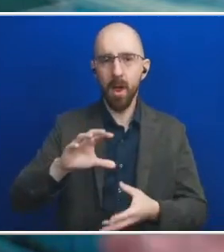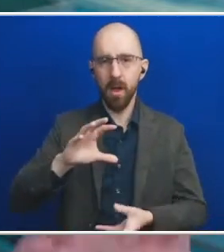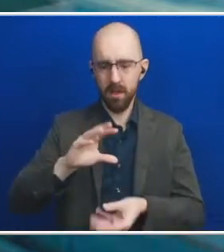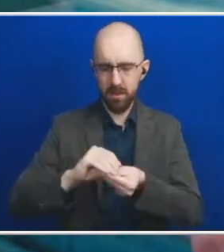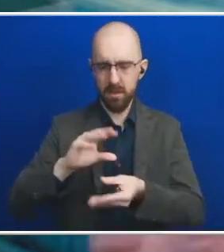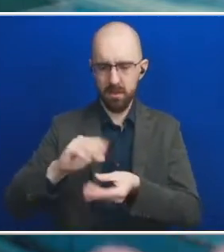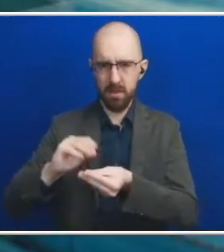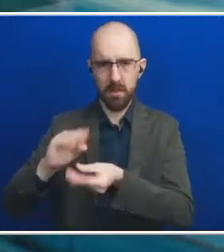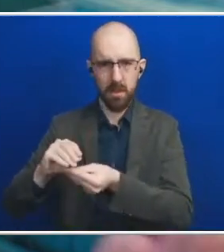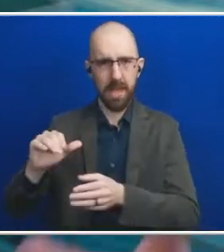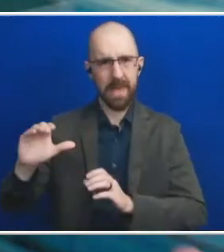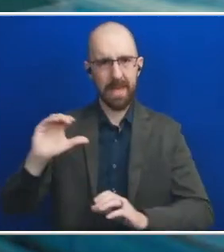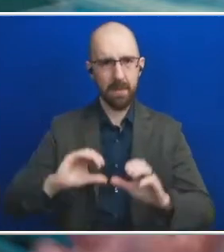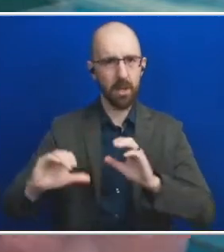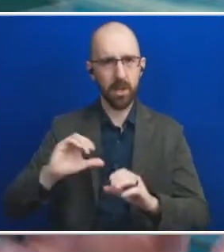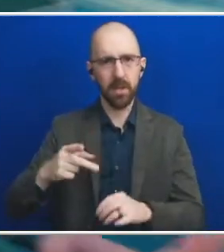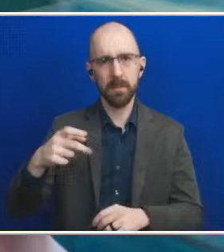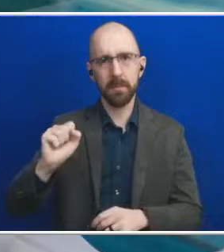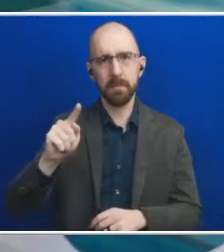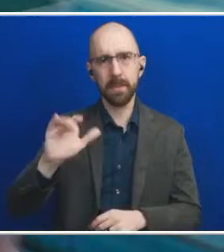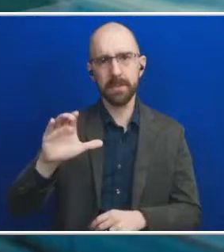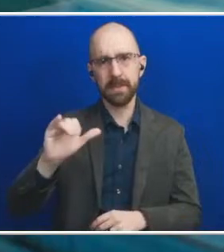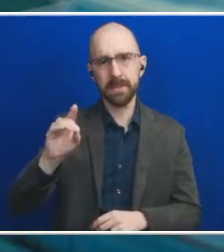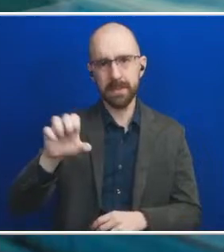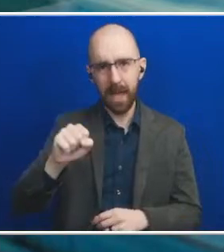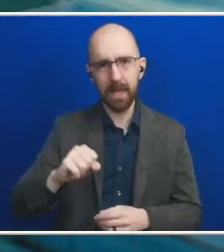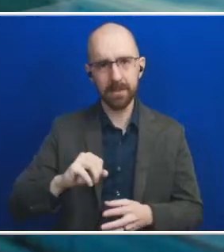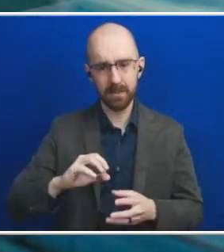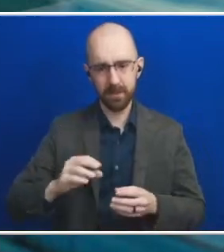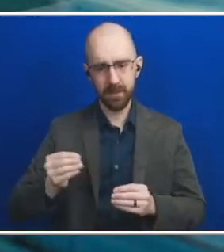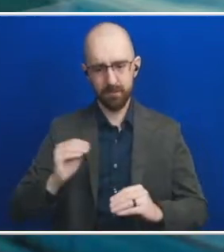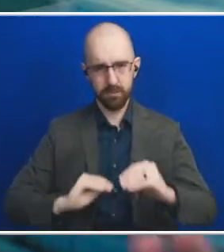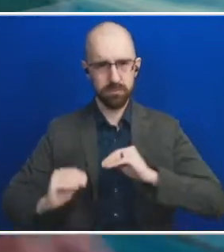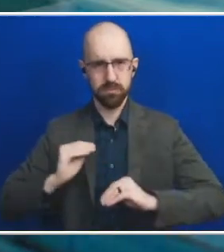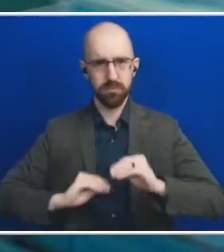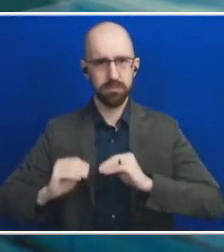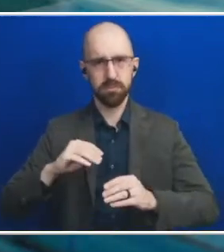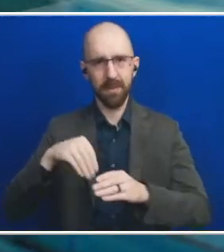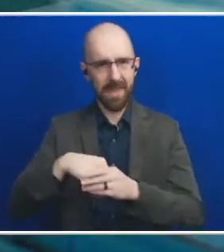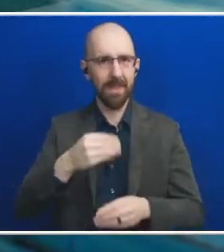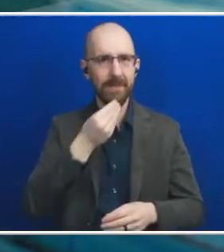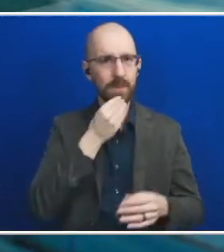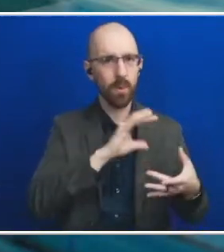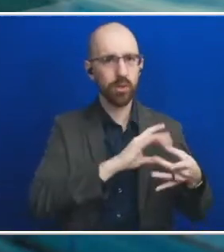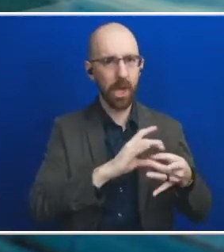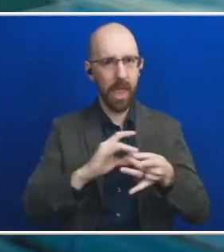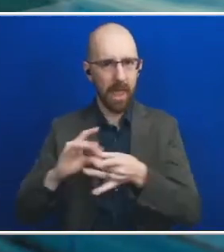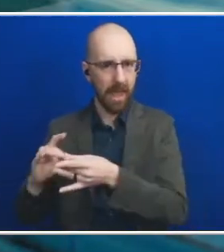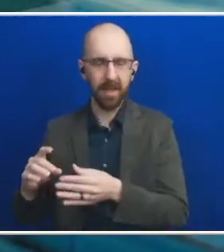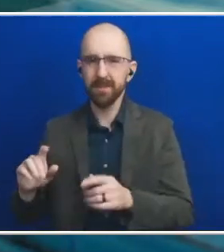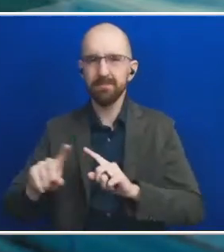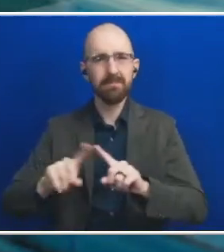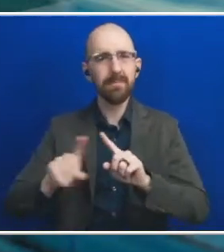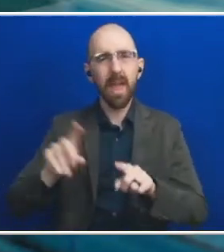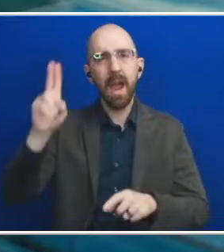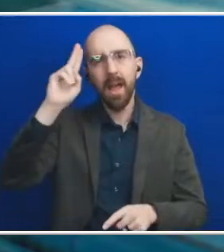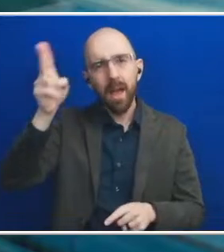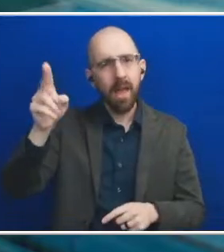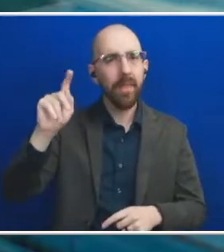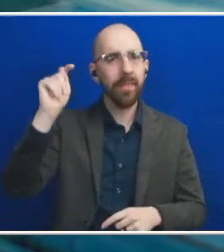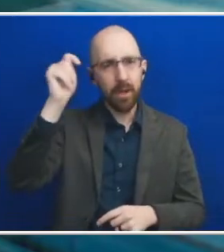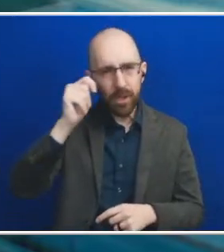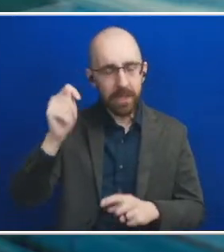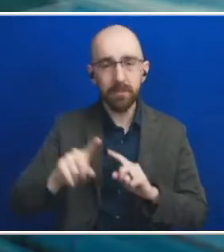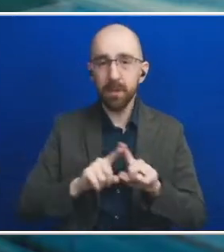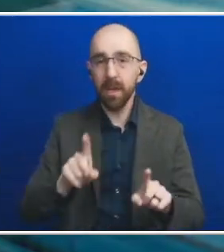chemicals and pesticides and things like that are being accumulated and magnified through the food chain. There's all kinds of hypotheses out there, but the answer is we don't know. What